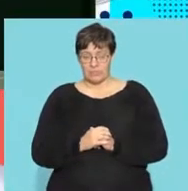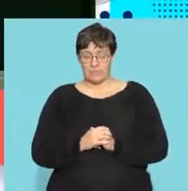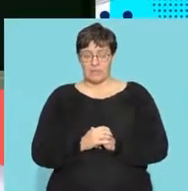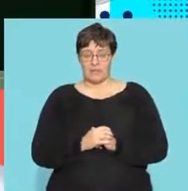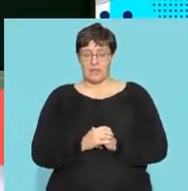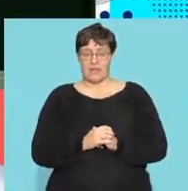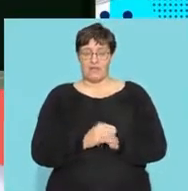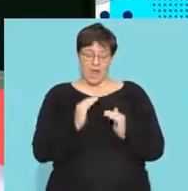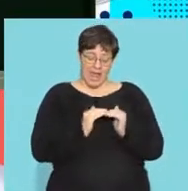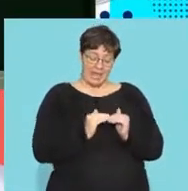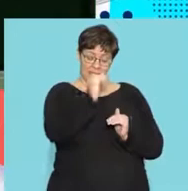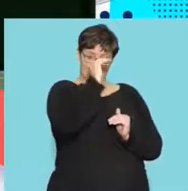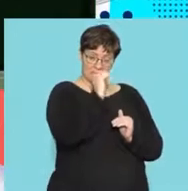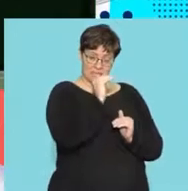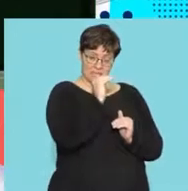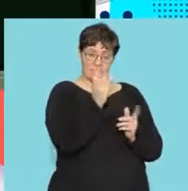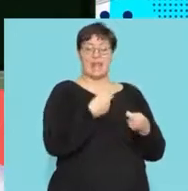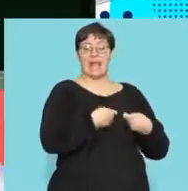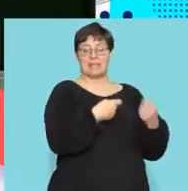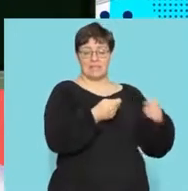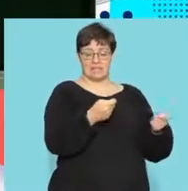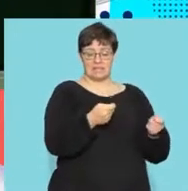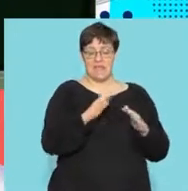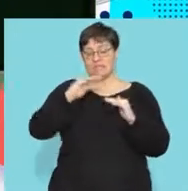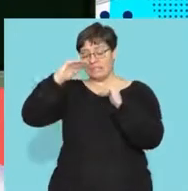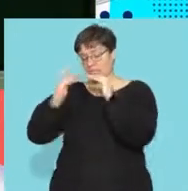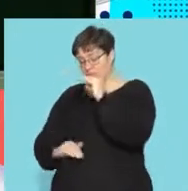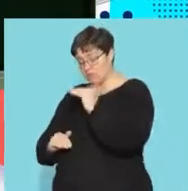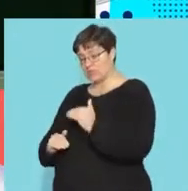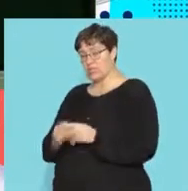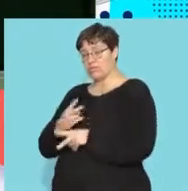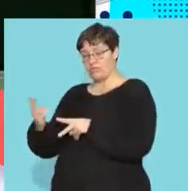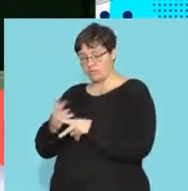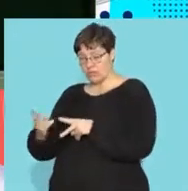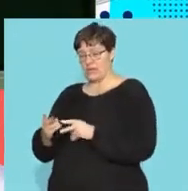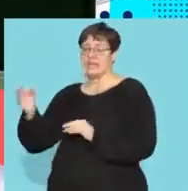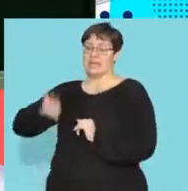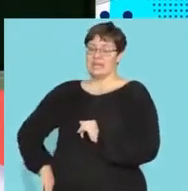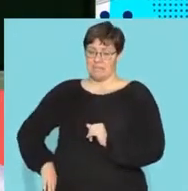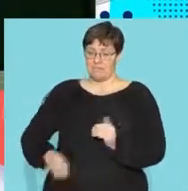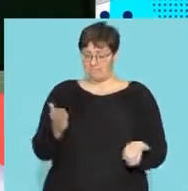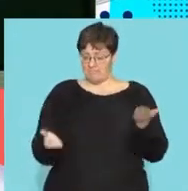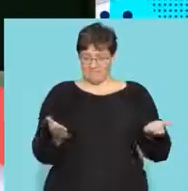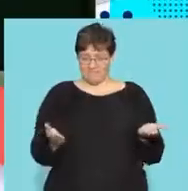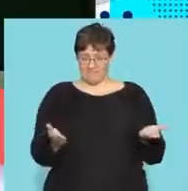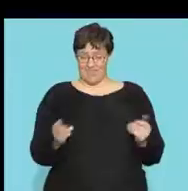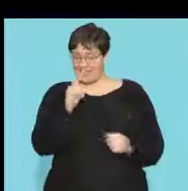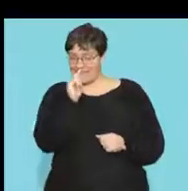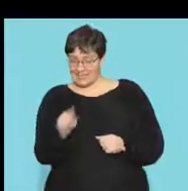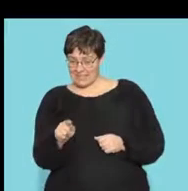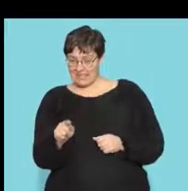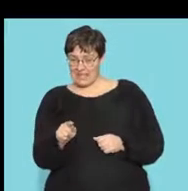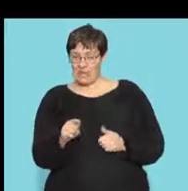your provision, it's an expense. When you're decreasing your provision, it's an income. As you can clearly see, we decreased